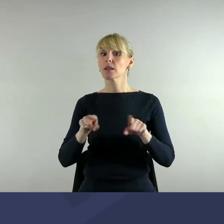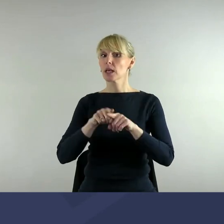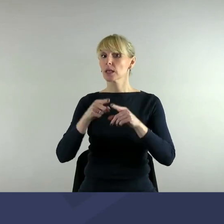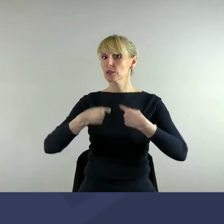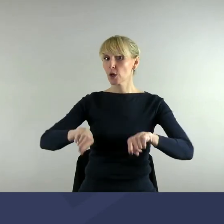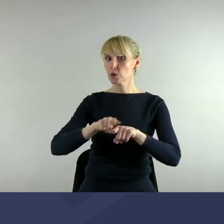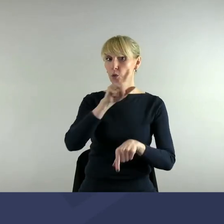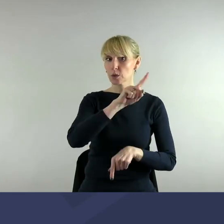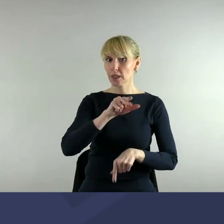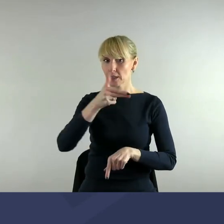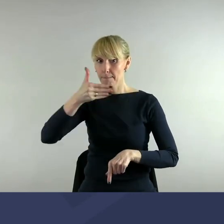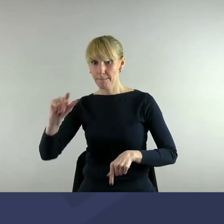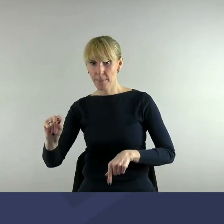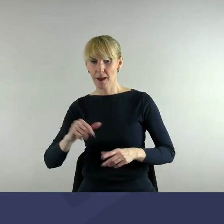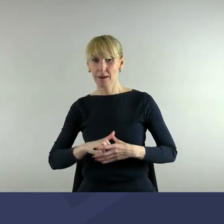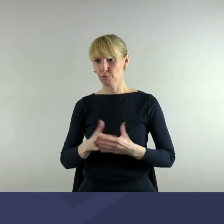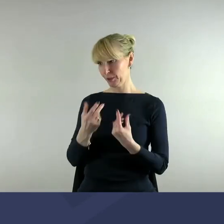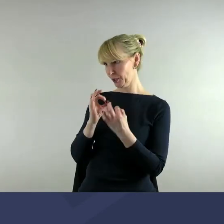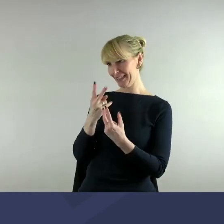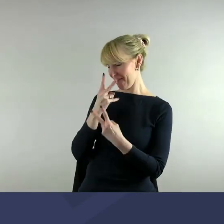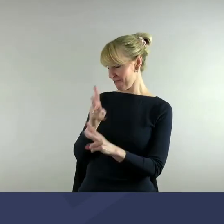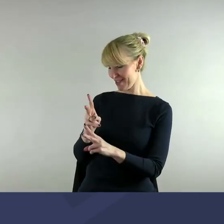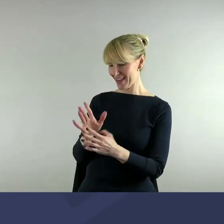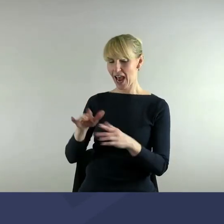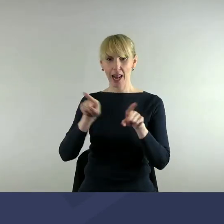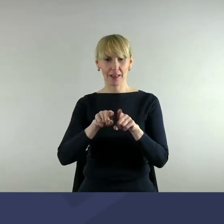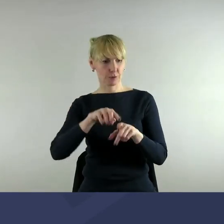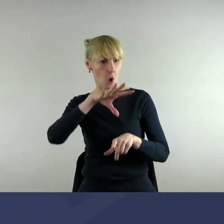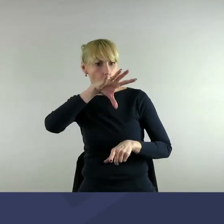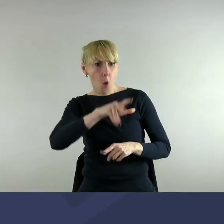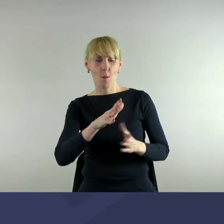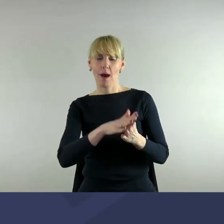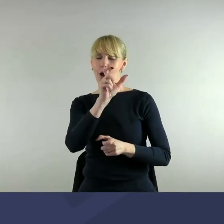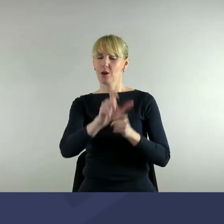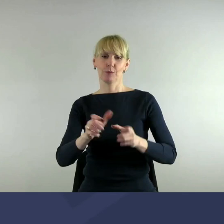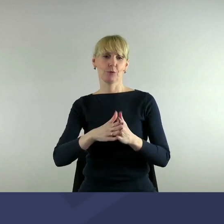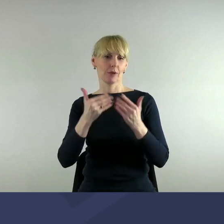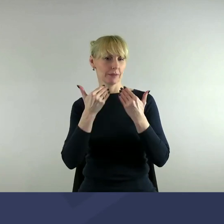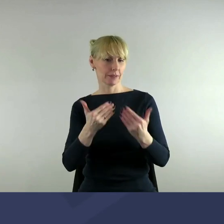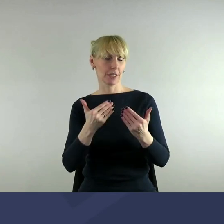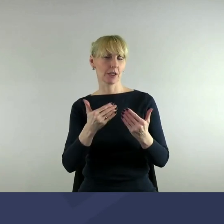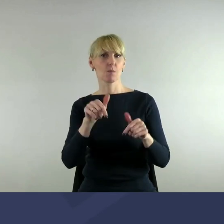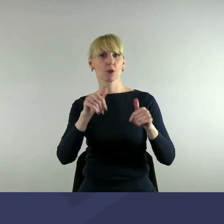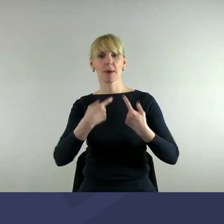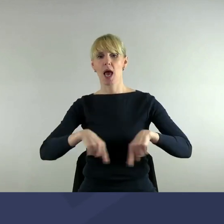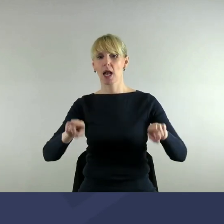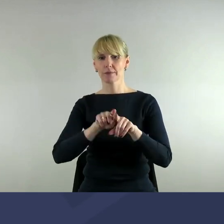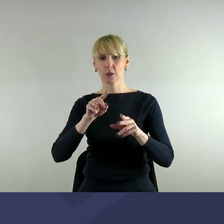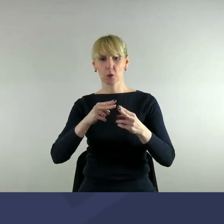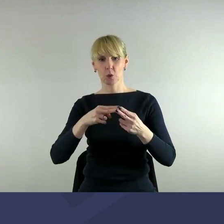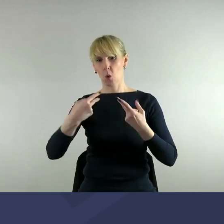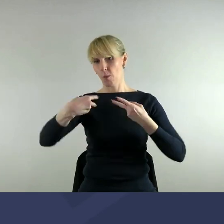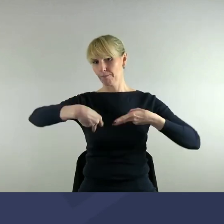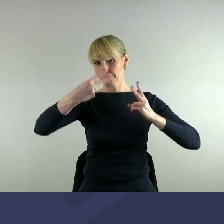All the Polish Association of Polish Cities that is here with me that you can't see, but this team is so important